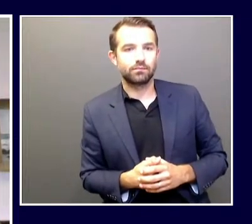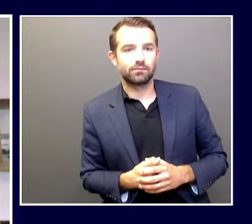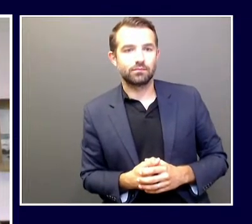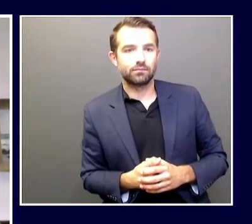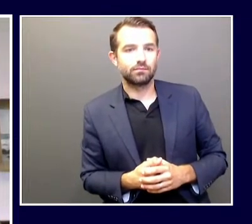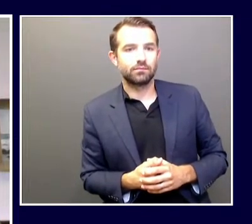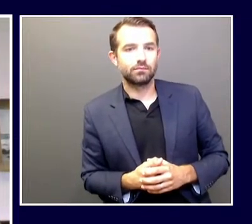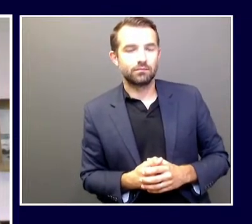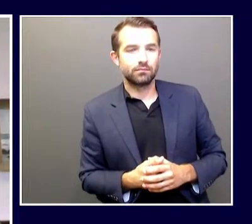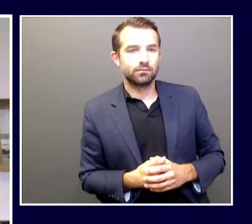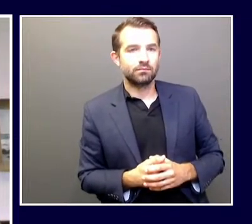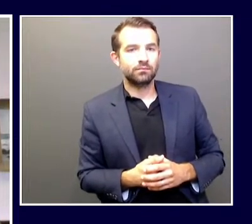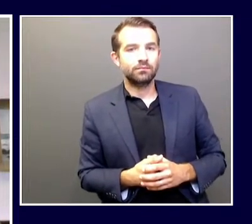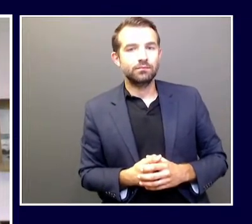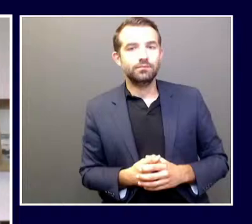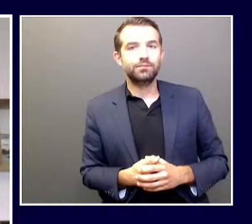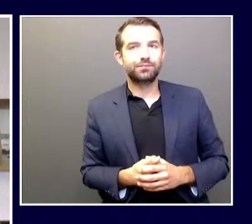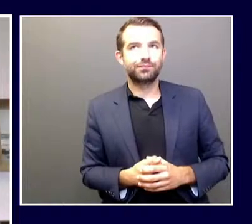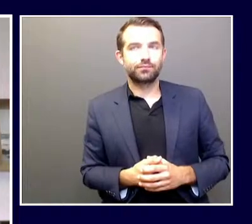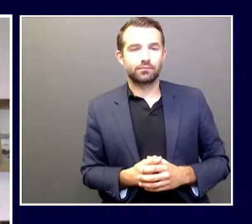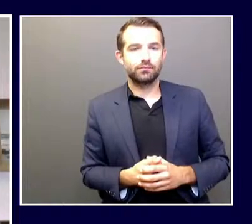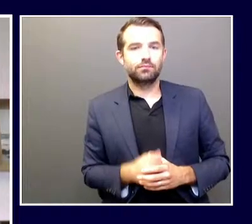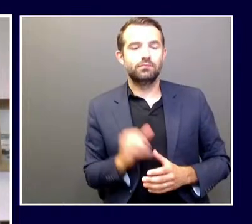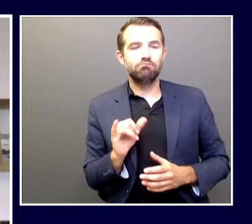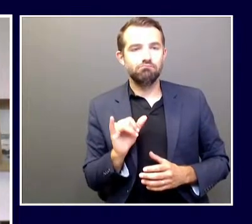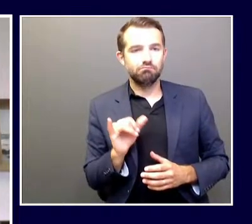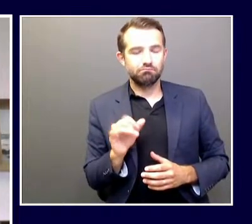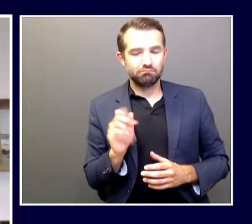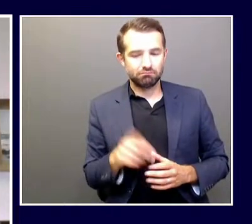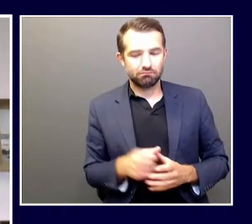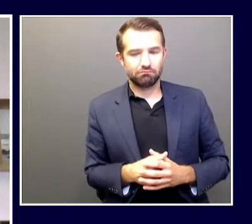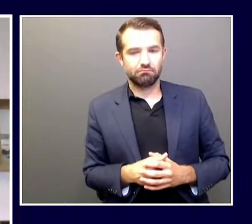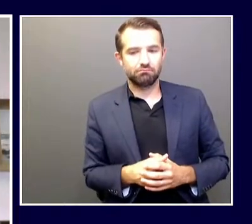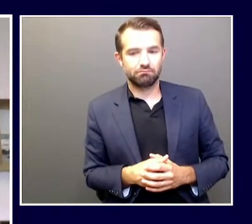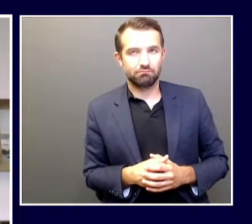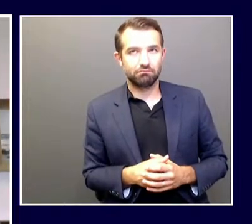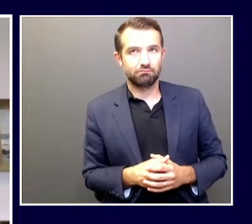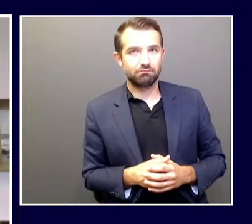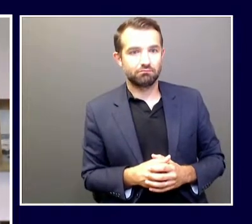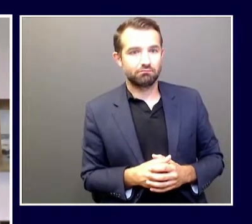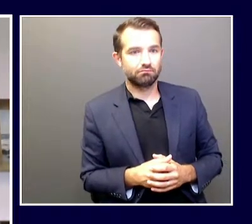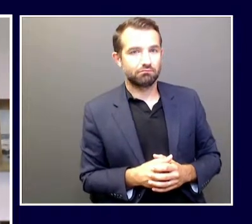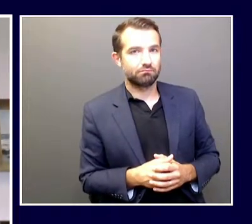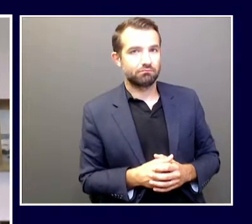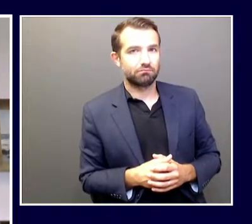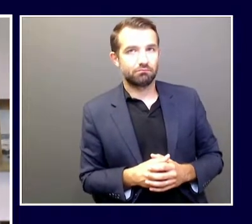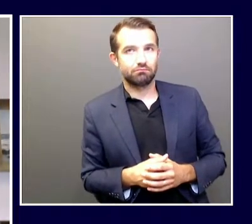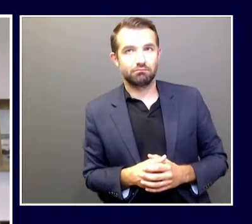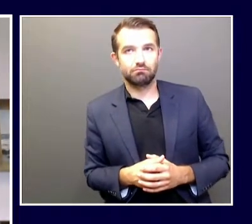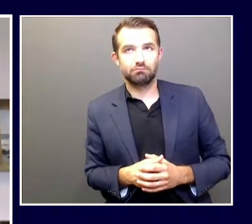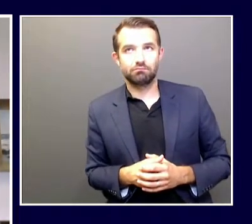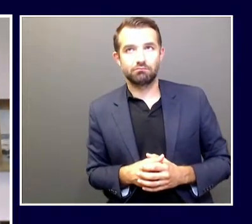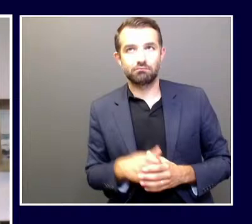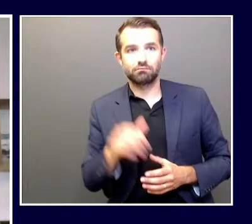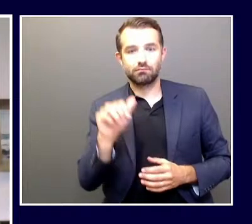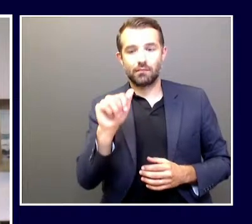Okay. My next question is, there's reports recently that Abbott Labs may have destroyed some of their testing kits, and